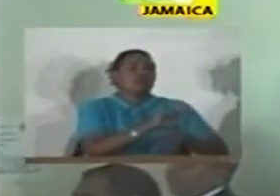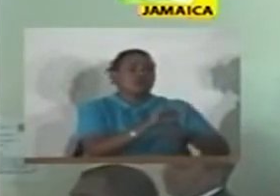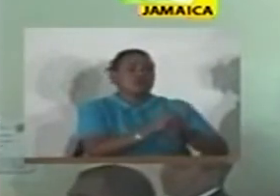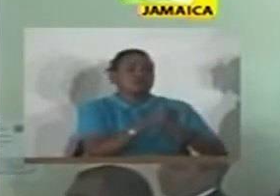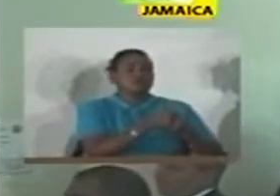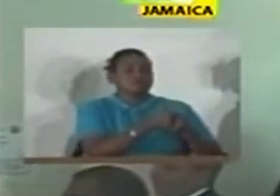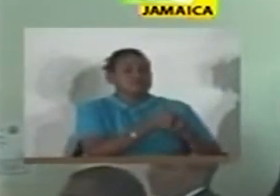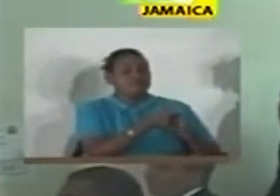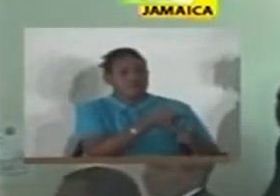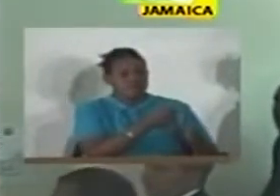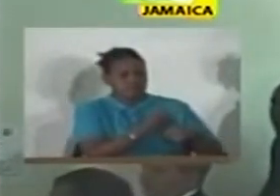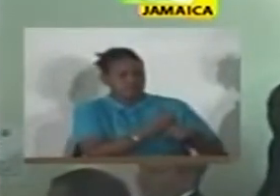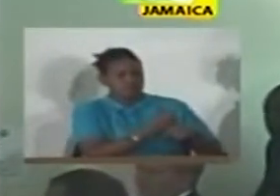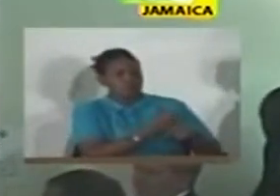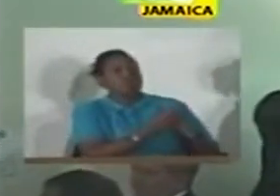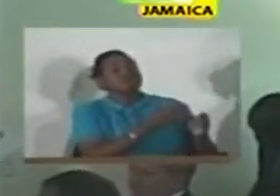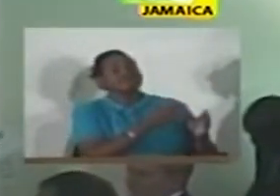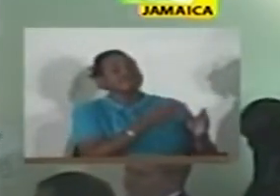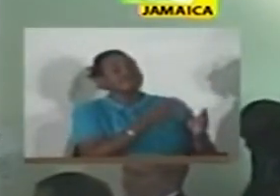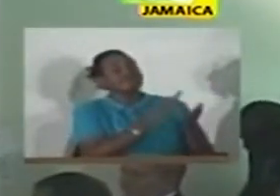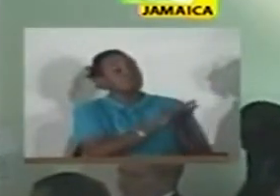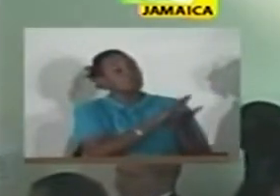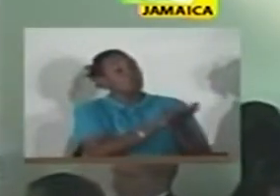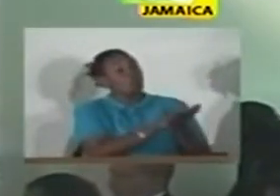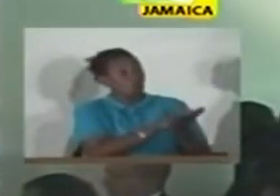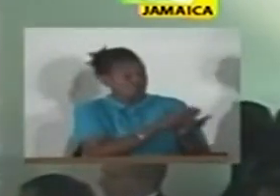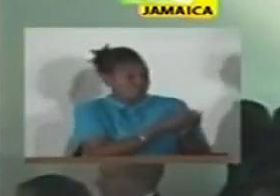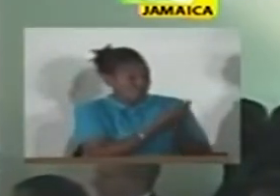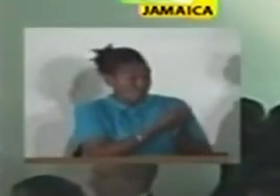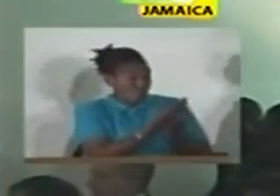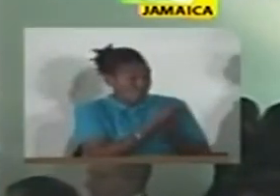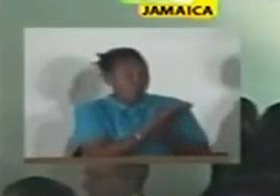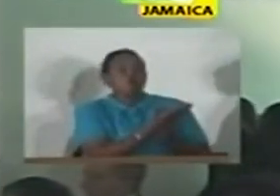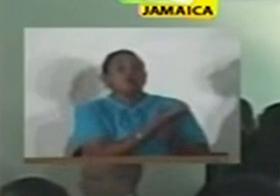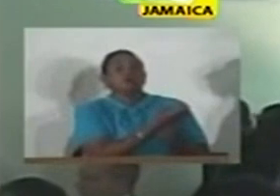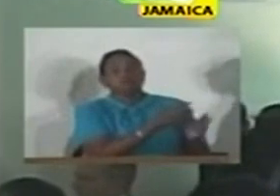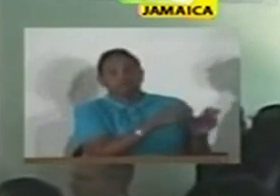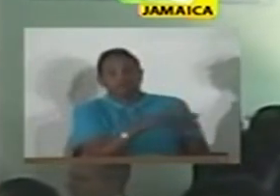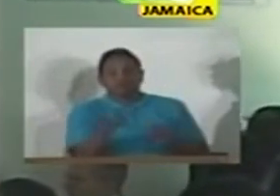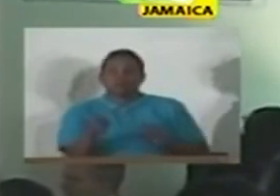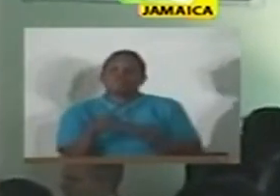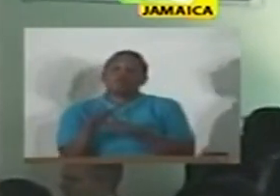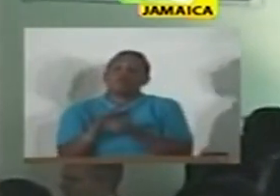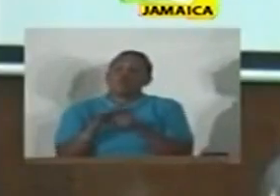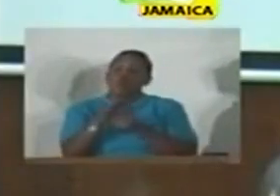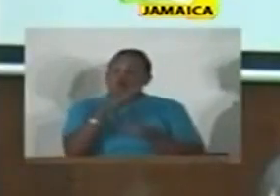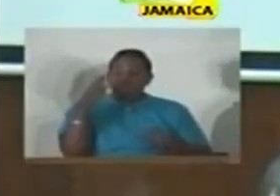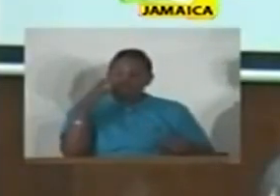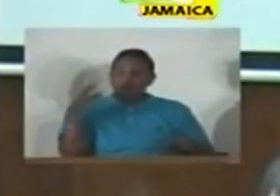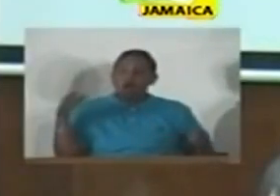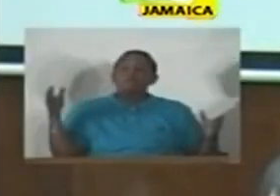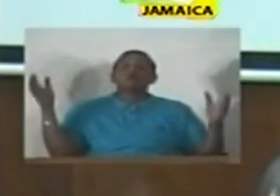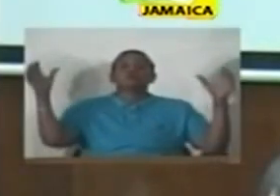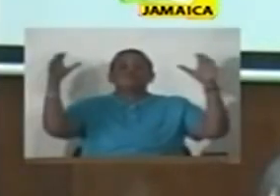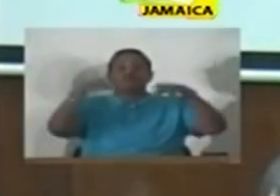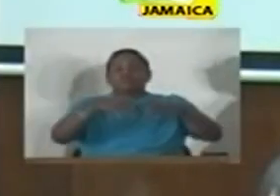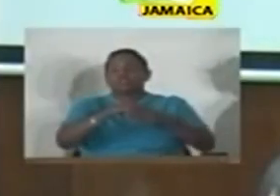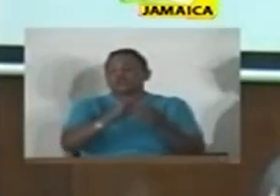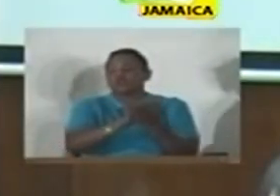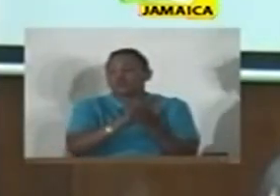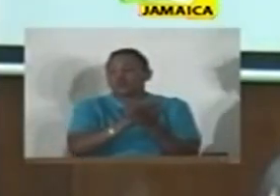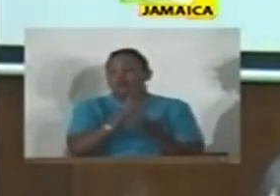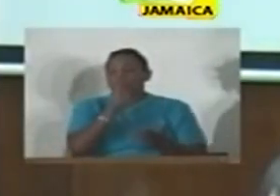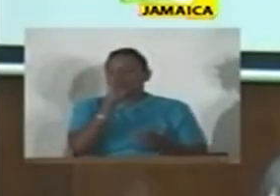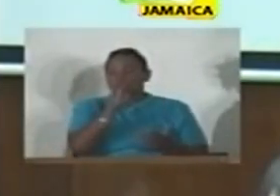the produce from the school garden as well as produce from the local farmers into the school's